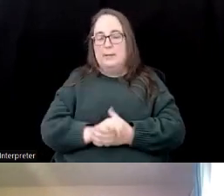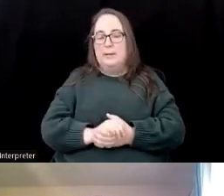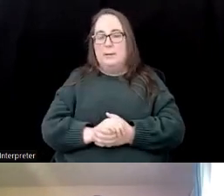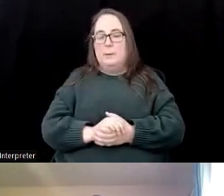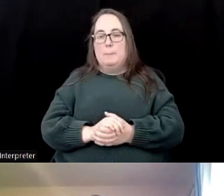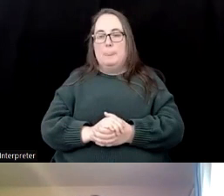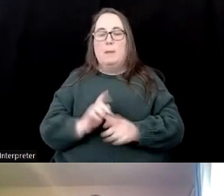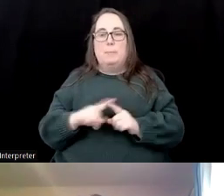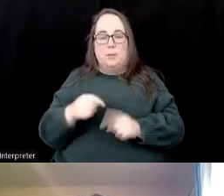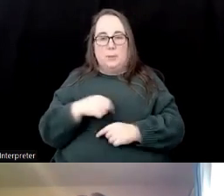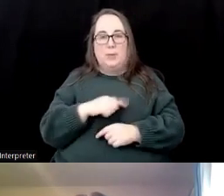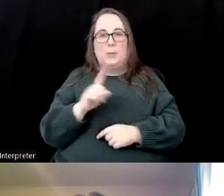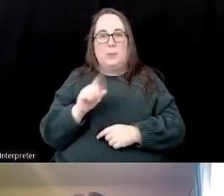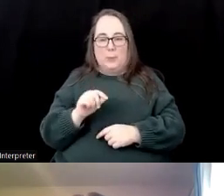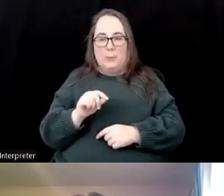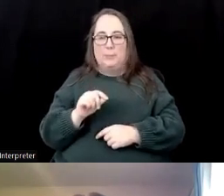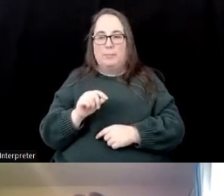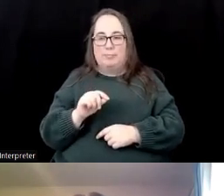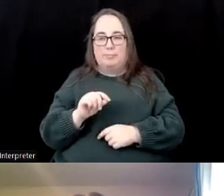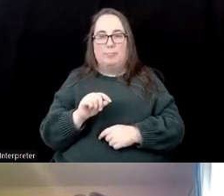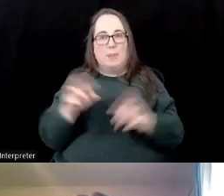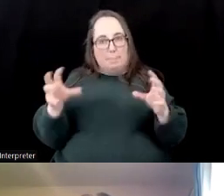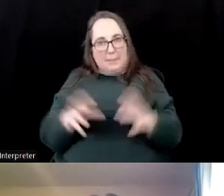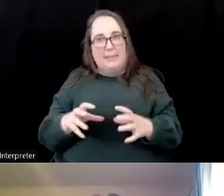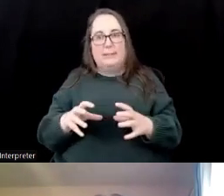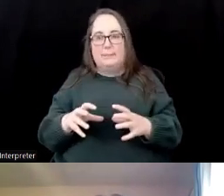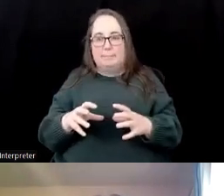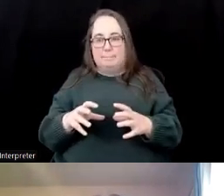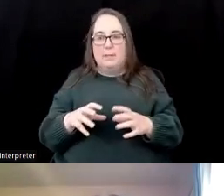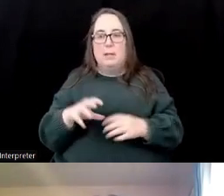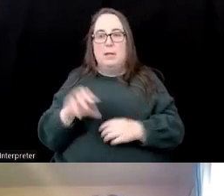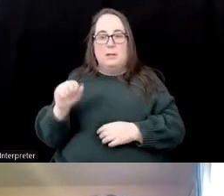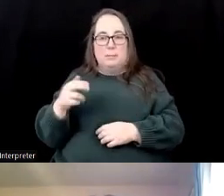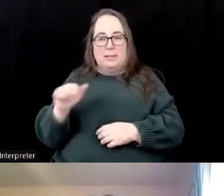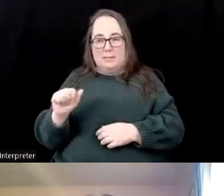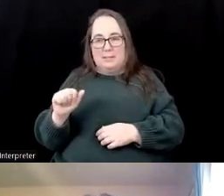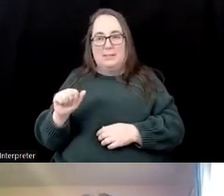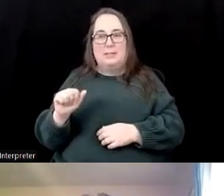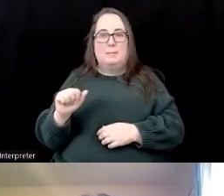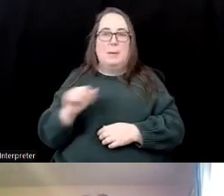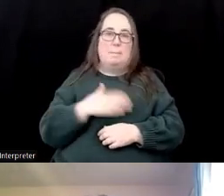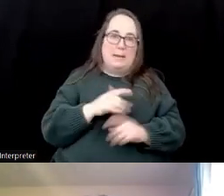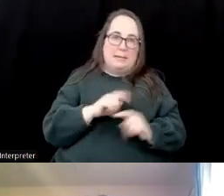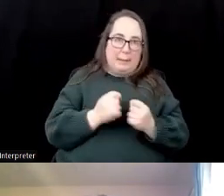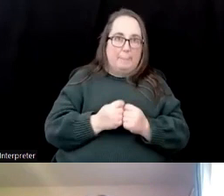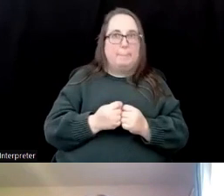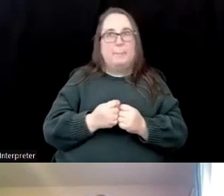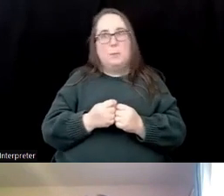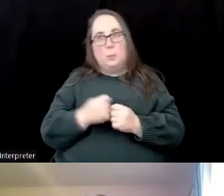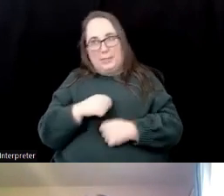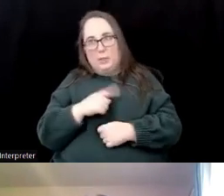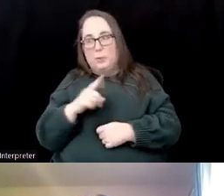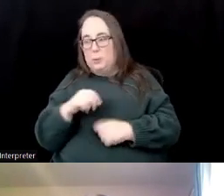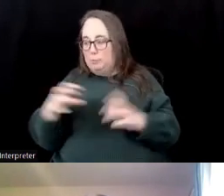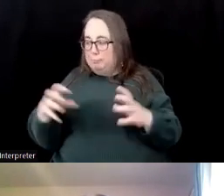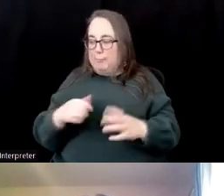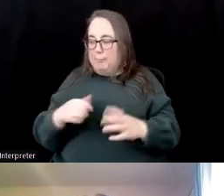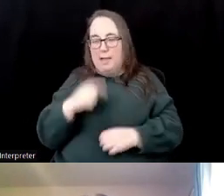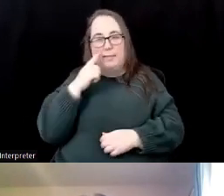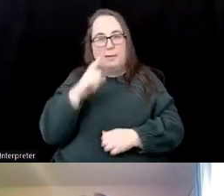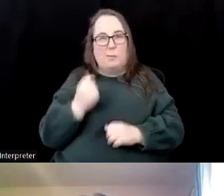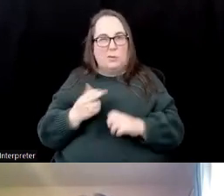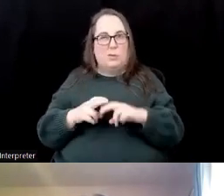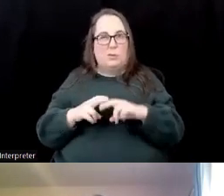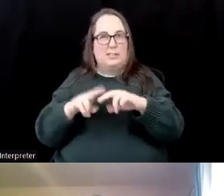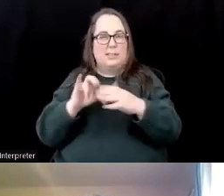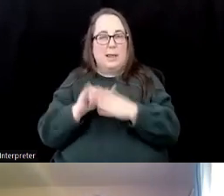we do, meet in person, the Spokane Housing Authority team and our team. I think we're looking at increasing